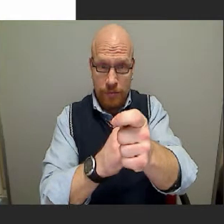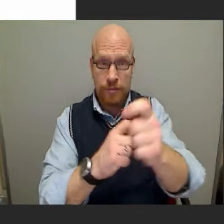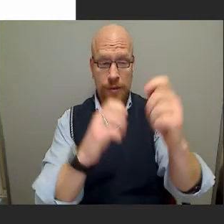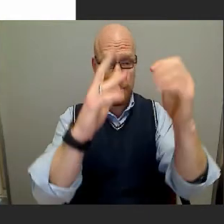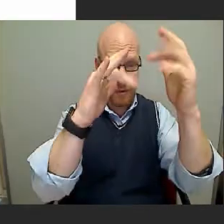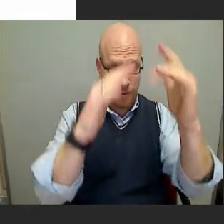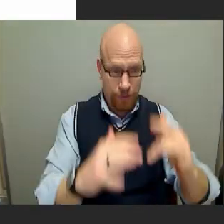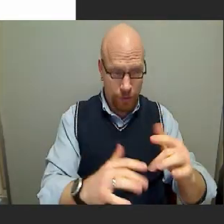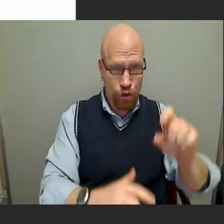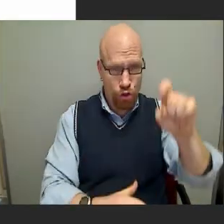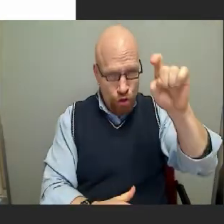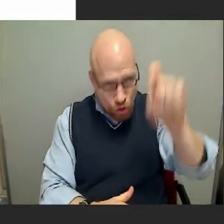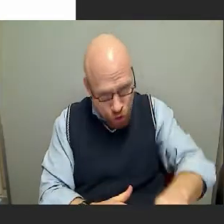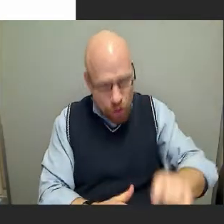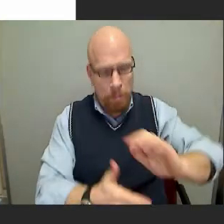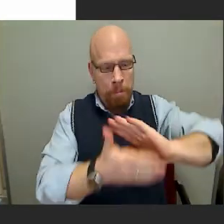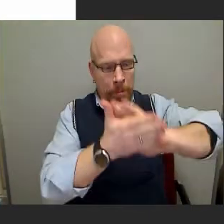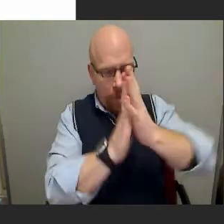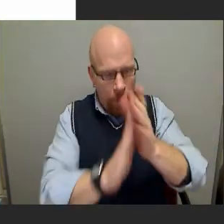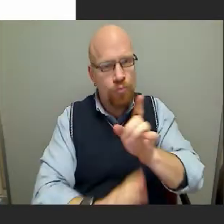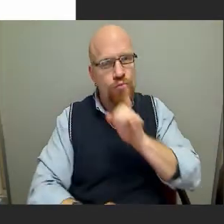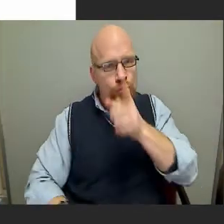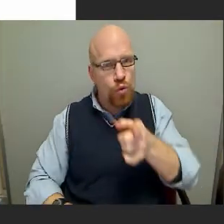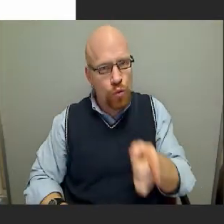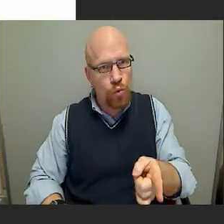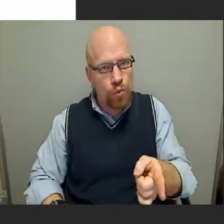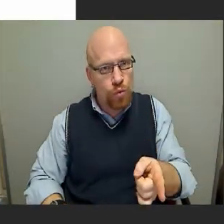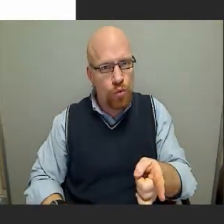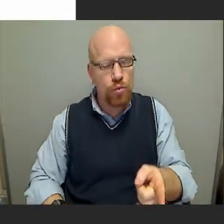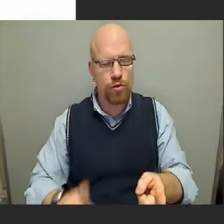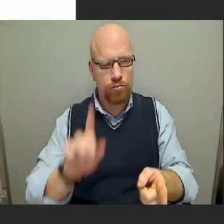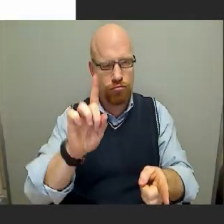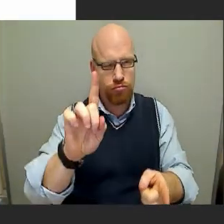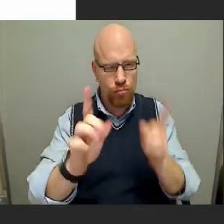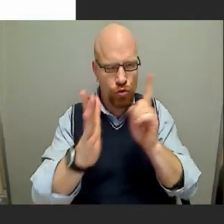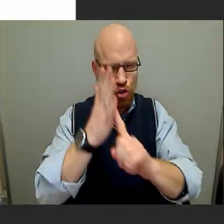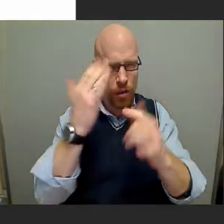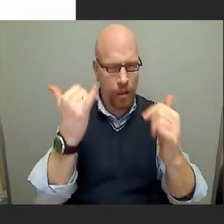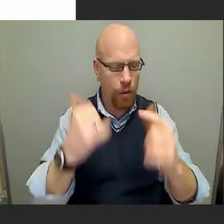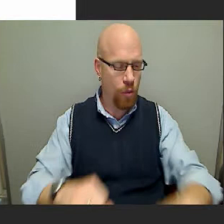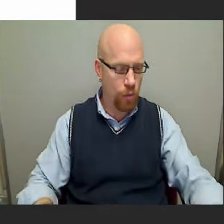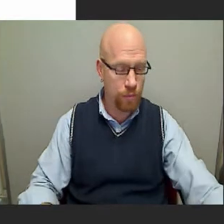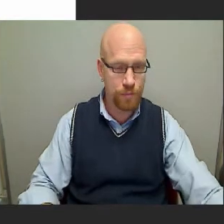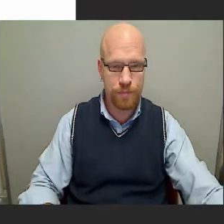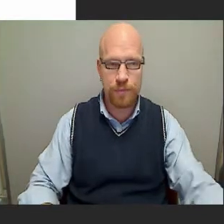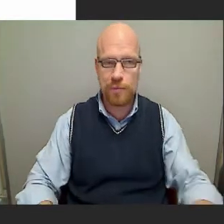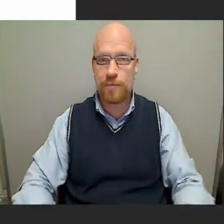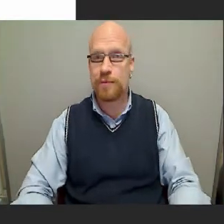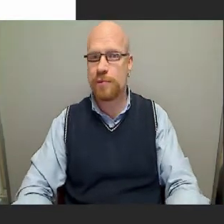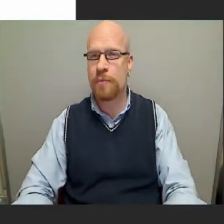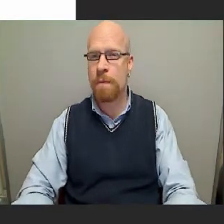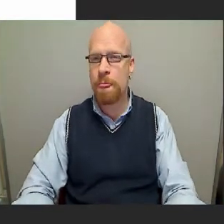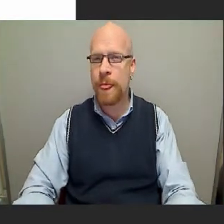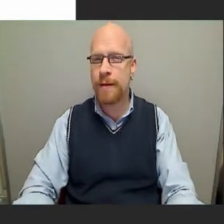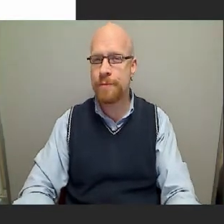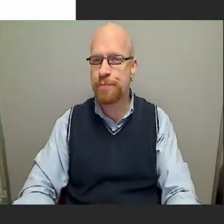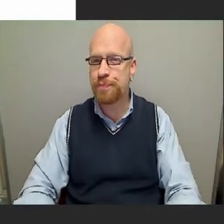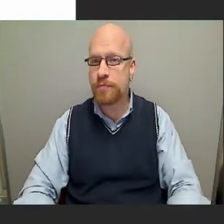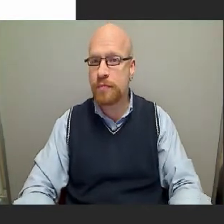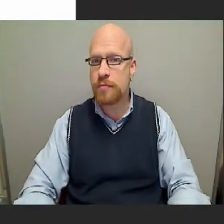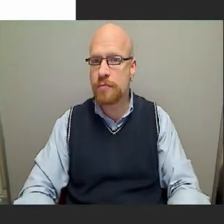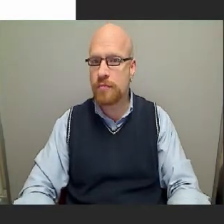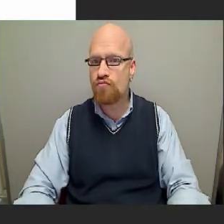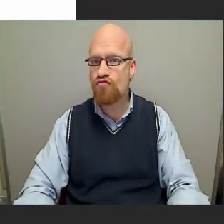but we're not sure it's the correct pair. If we replace y and x with these